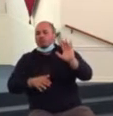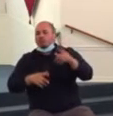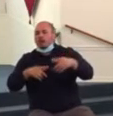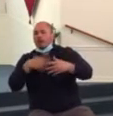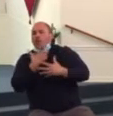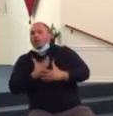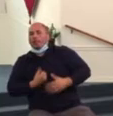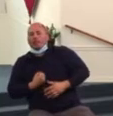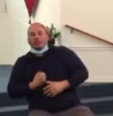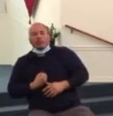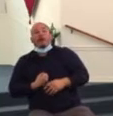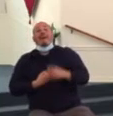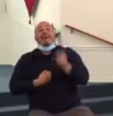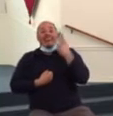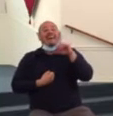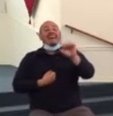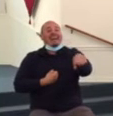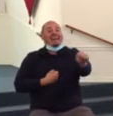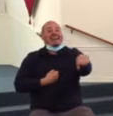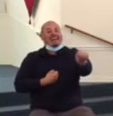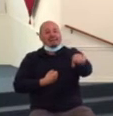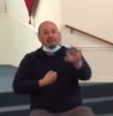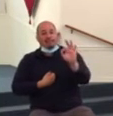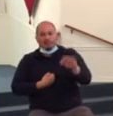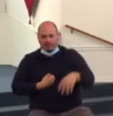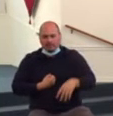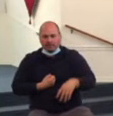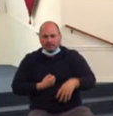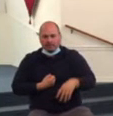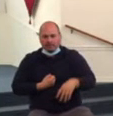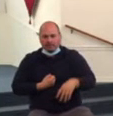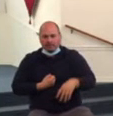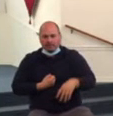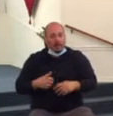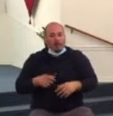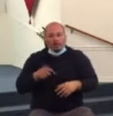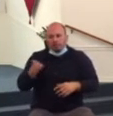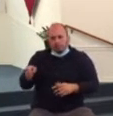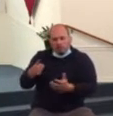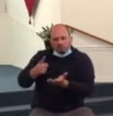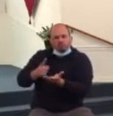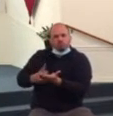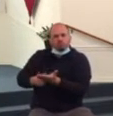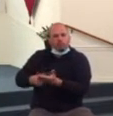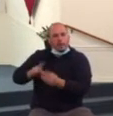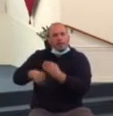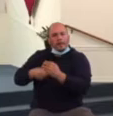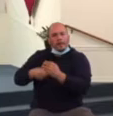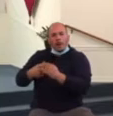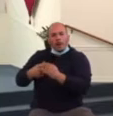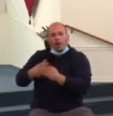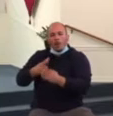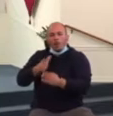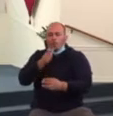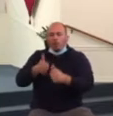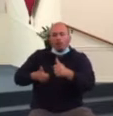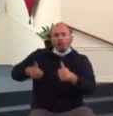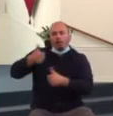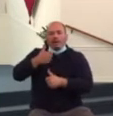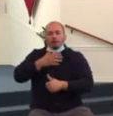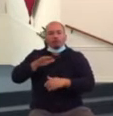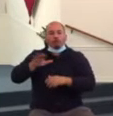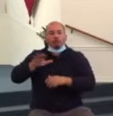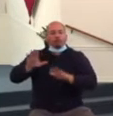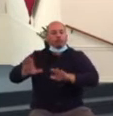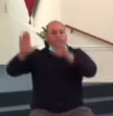their thoughts, took a little child and had him stand beside Him. Then He said to them, "Whoever welcomes this little